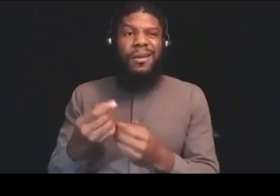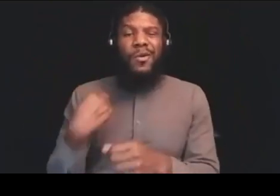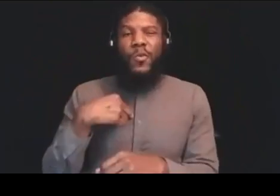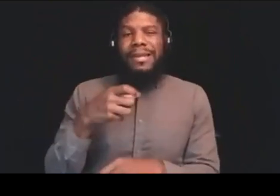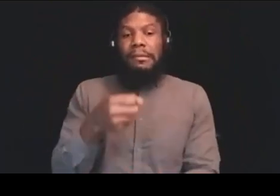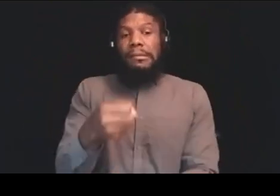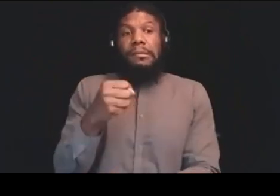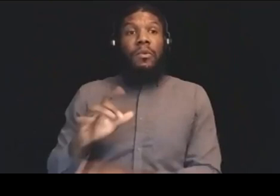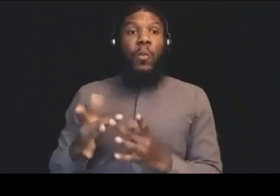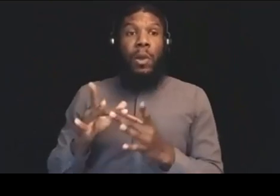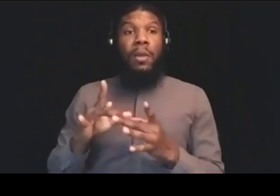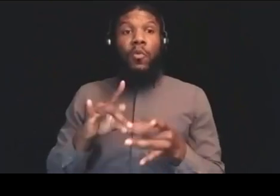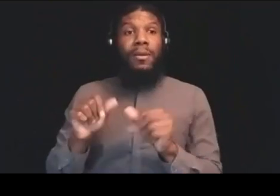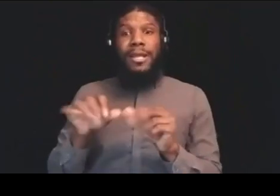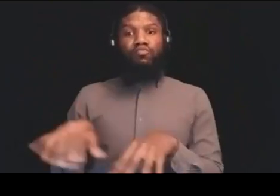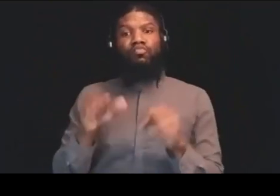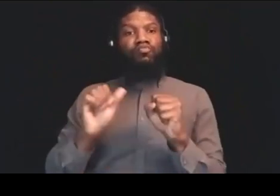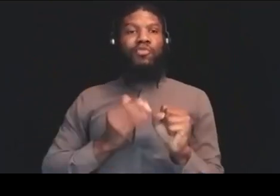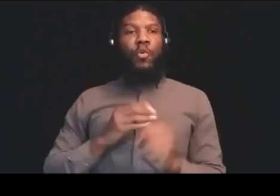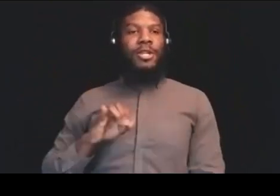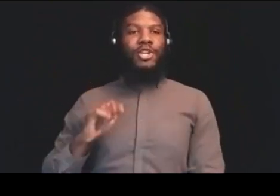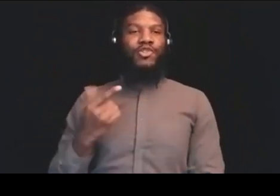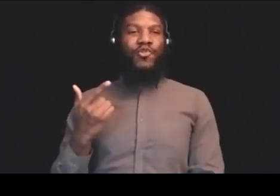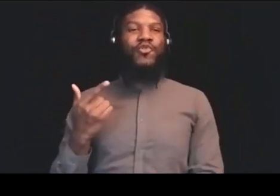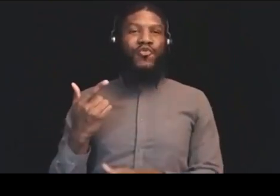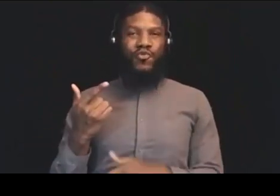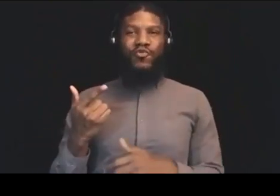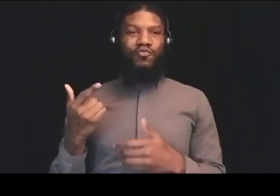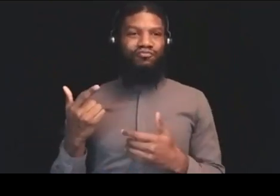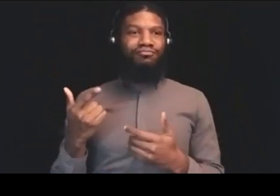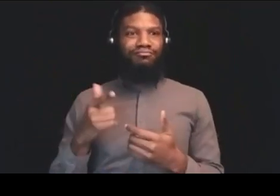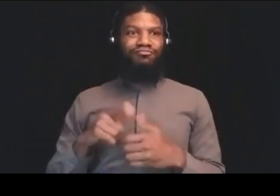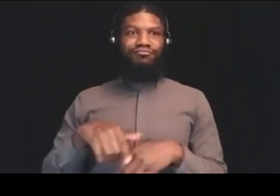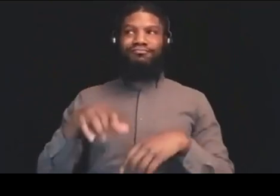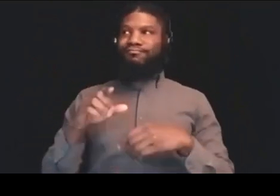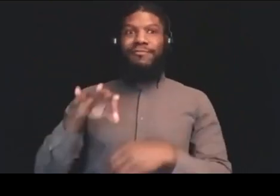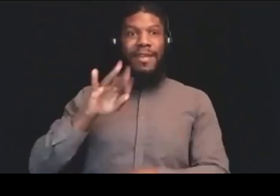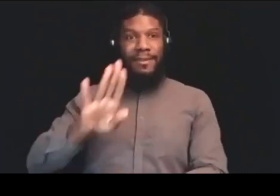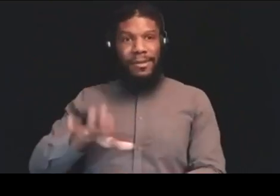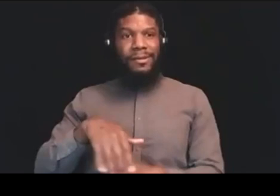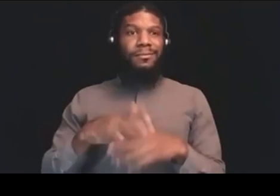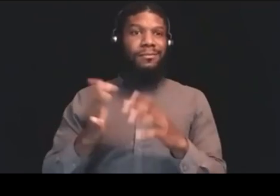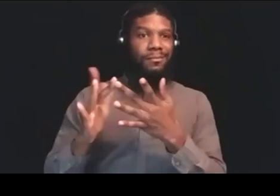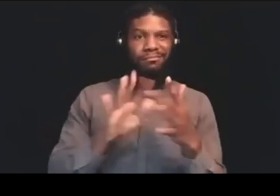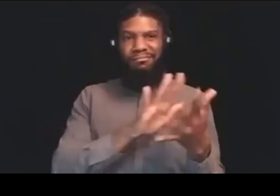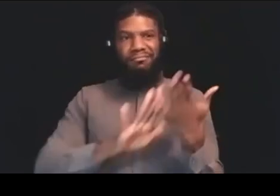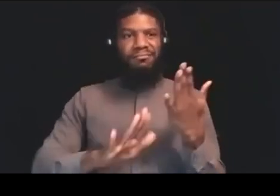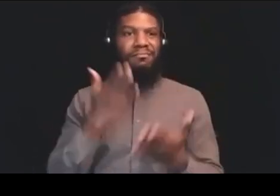take that over our digital presence might be good.